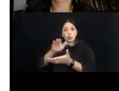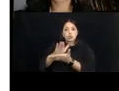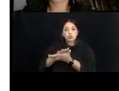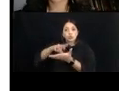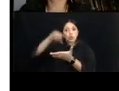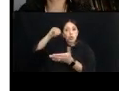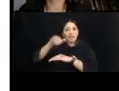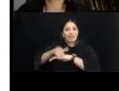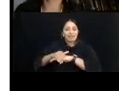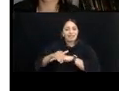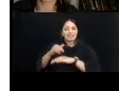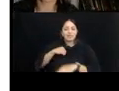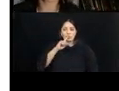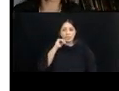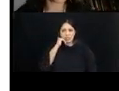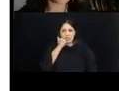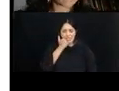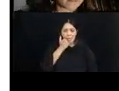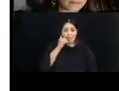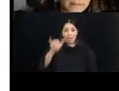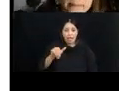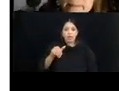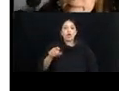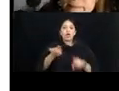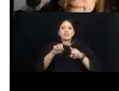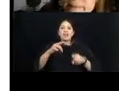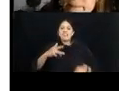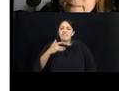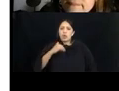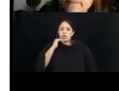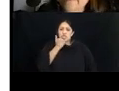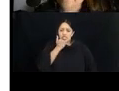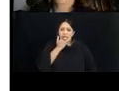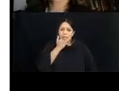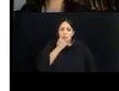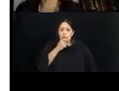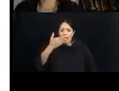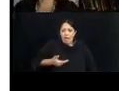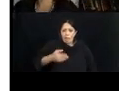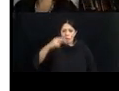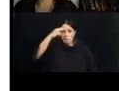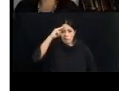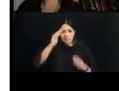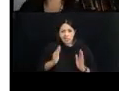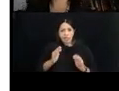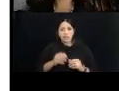him. Feeling ashamed of being Mexican, and which fed this growing anger in